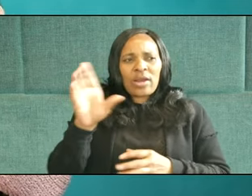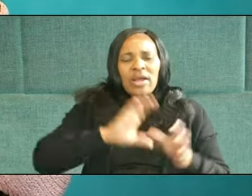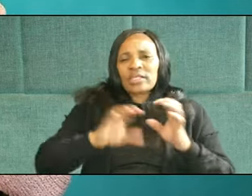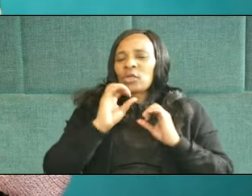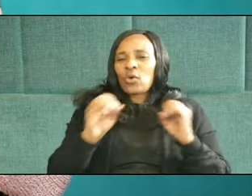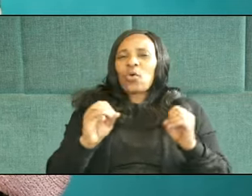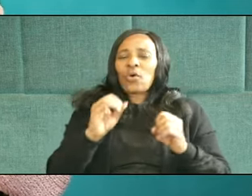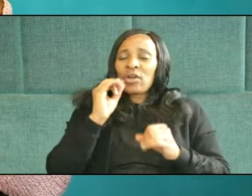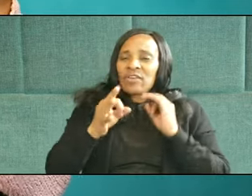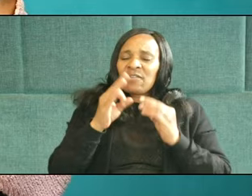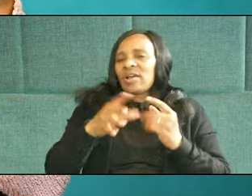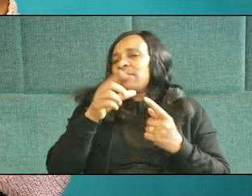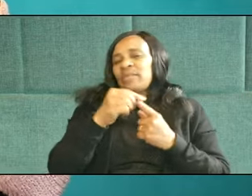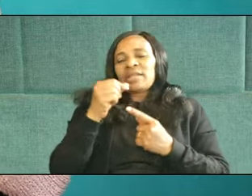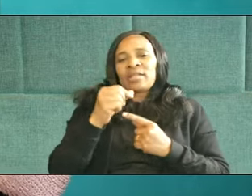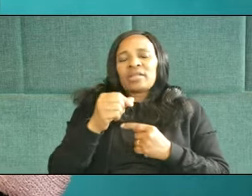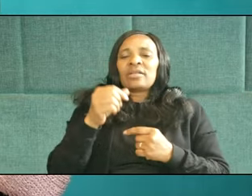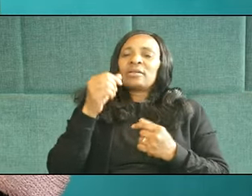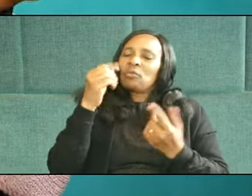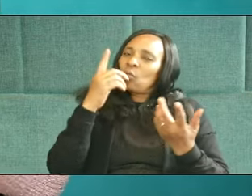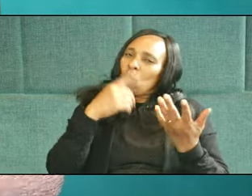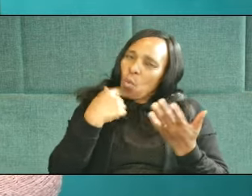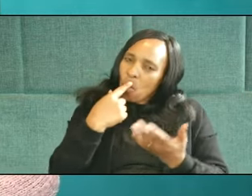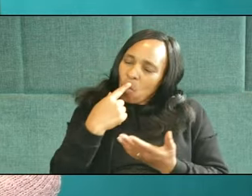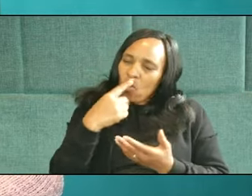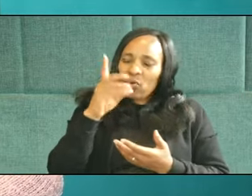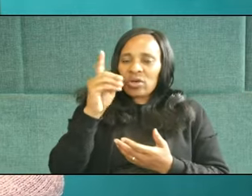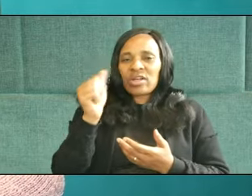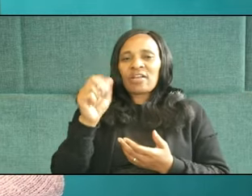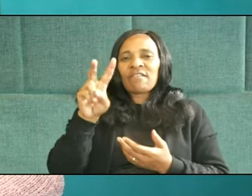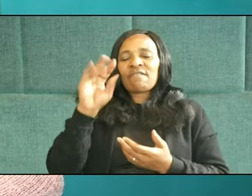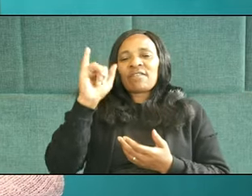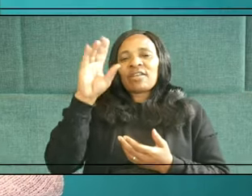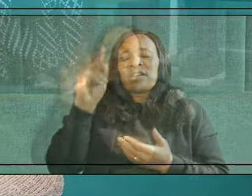was I think David and Saul, mostly. David and Saul. Ashley, what do you think?